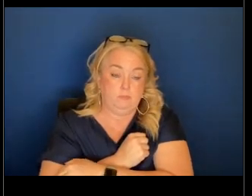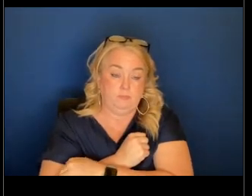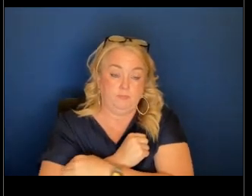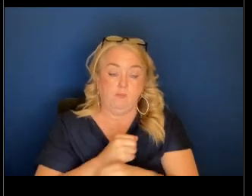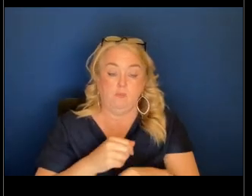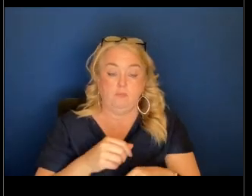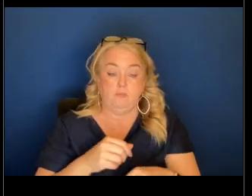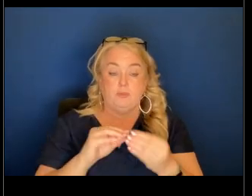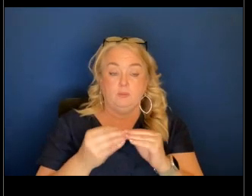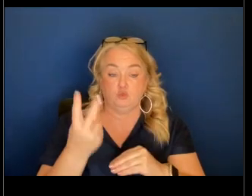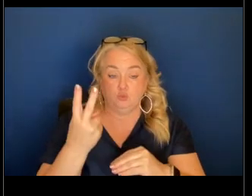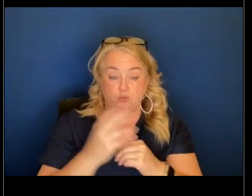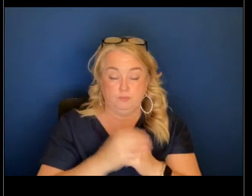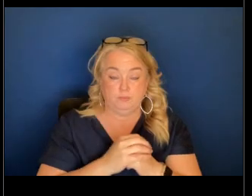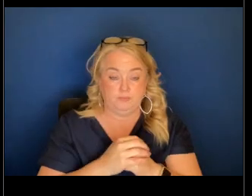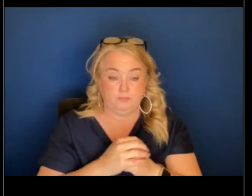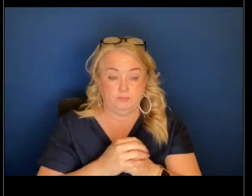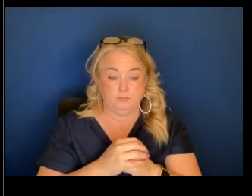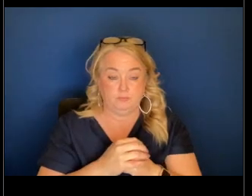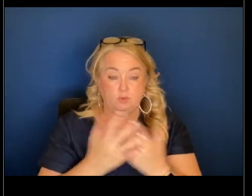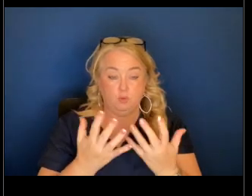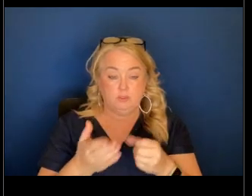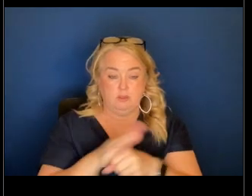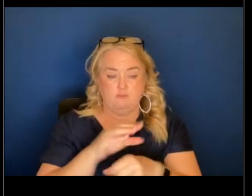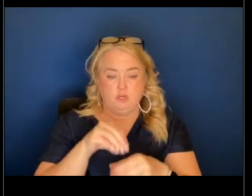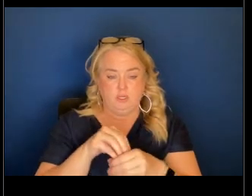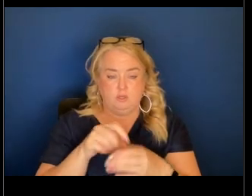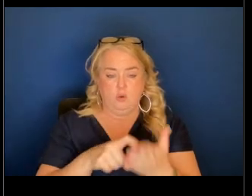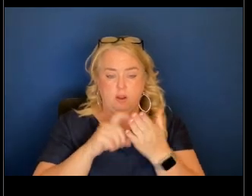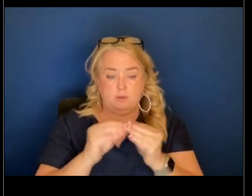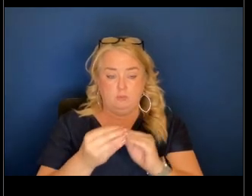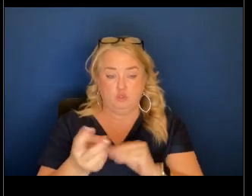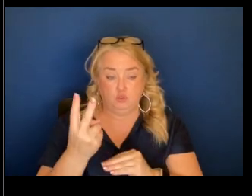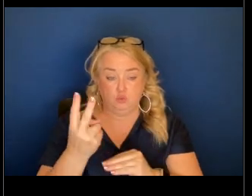Topic 2, what's covered in Requirement 2.